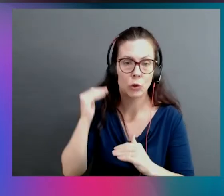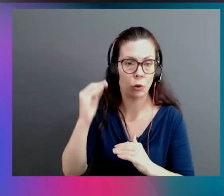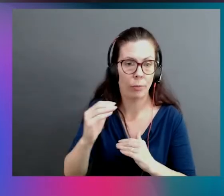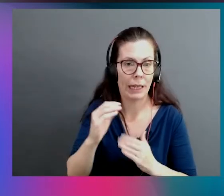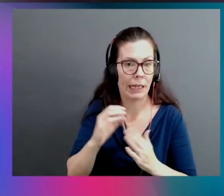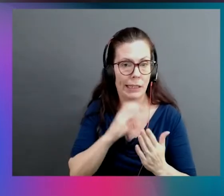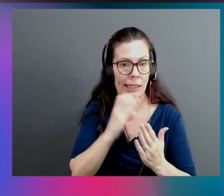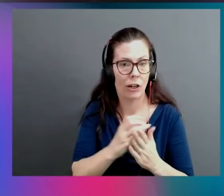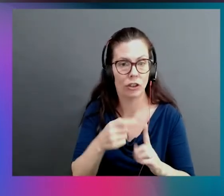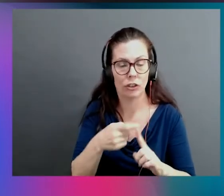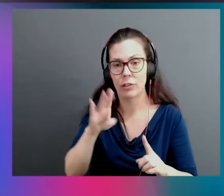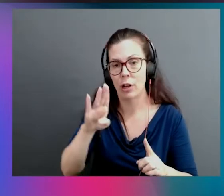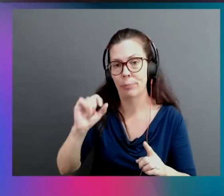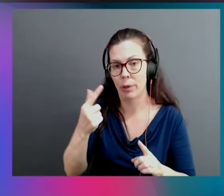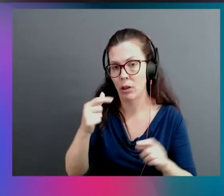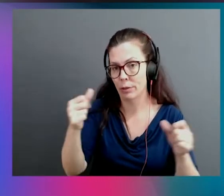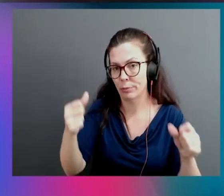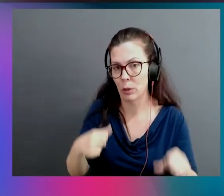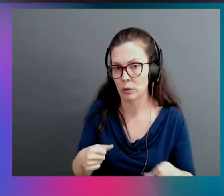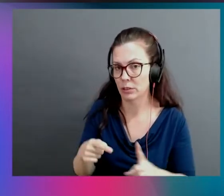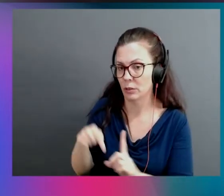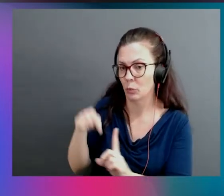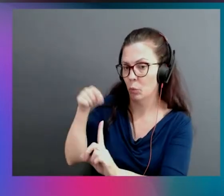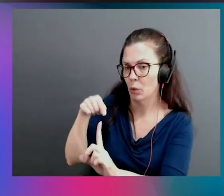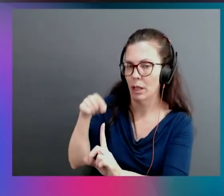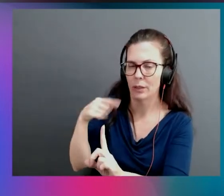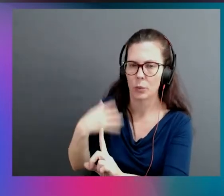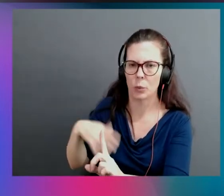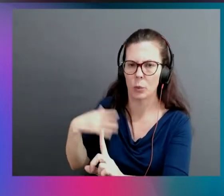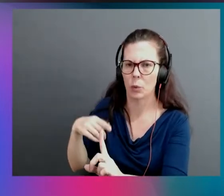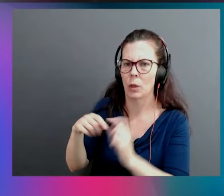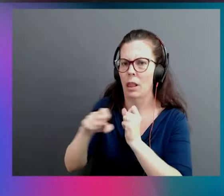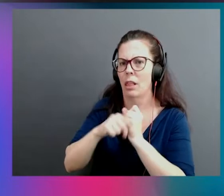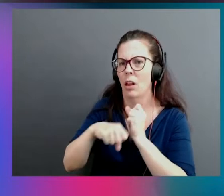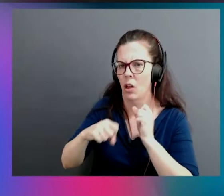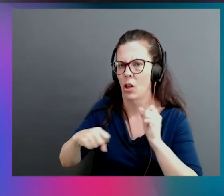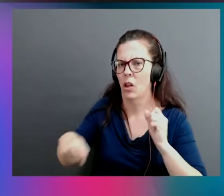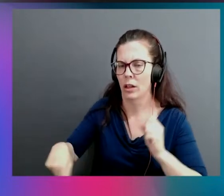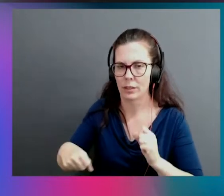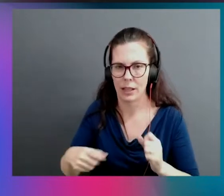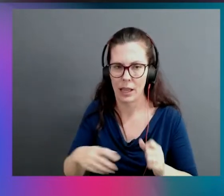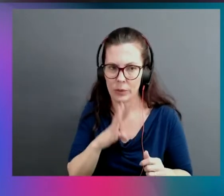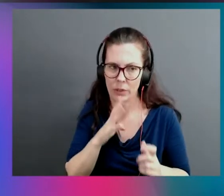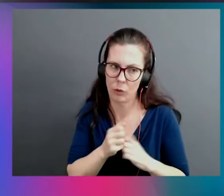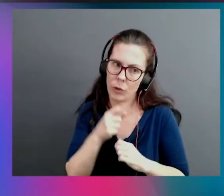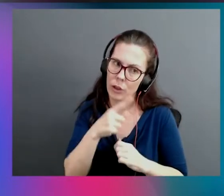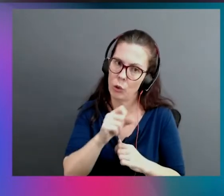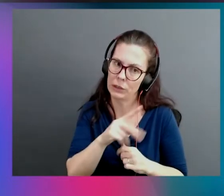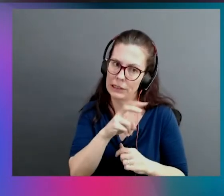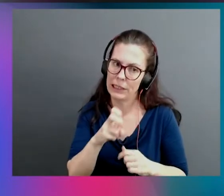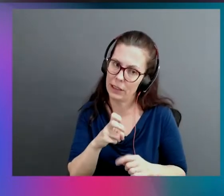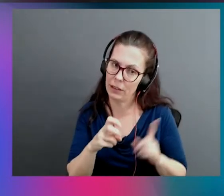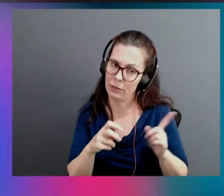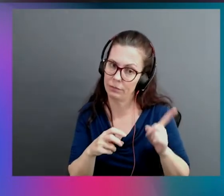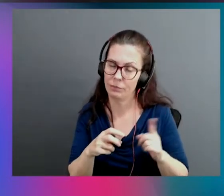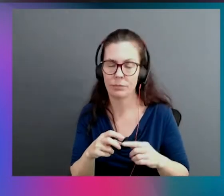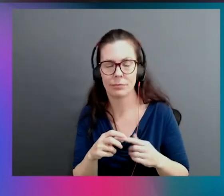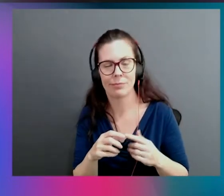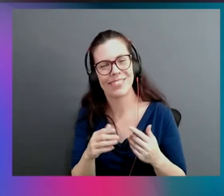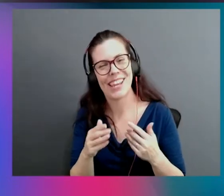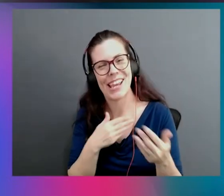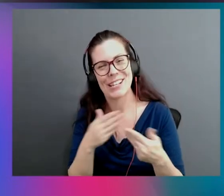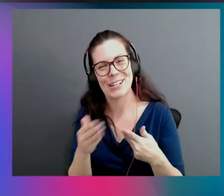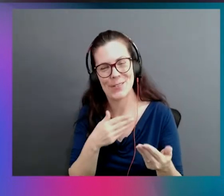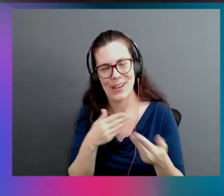blog posts. One in particular was extremely long that I'm going to talk to you about. Okay. Anyway,